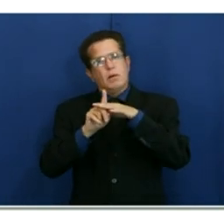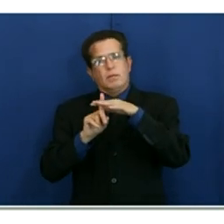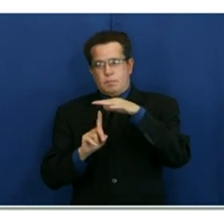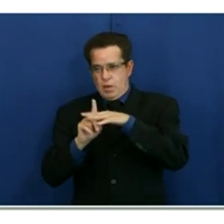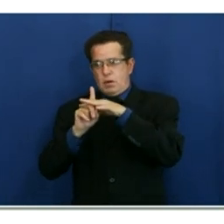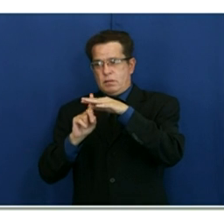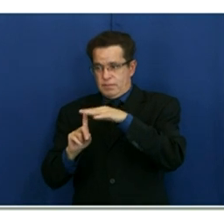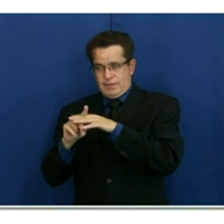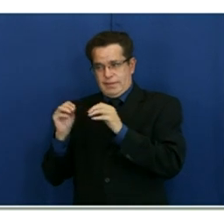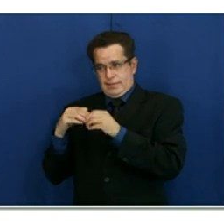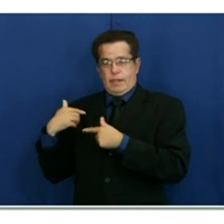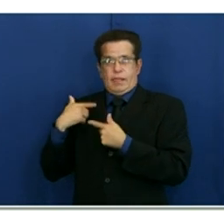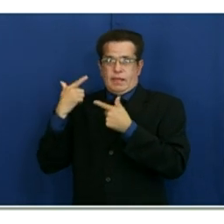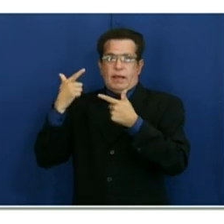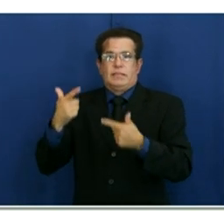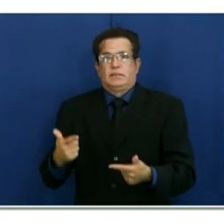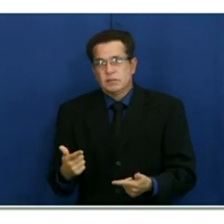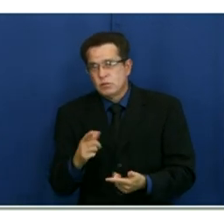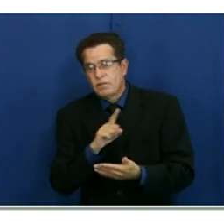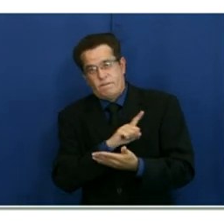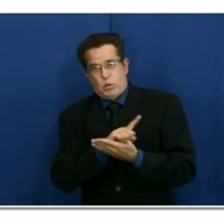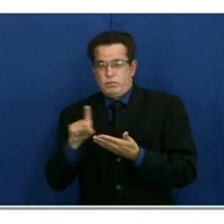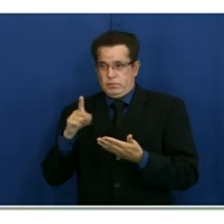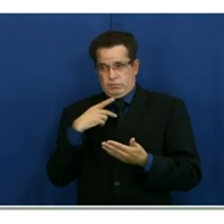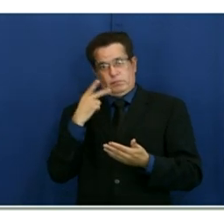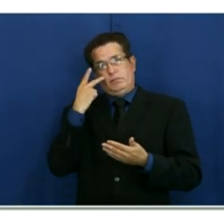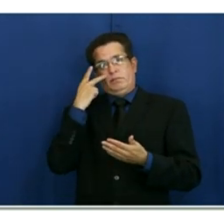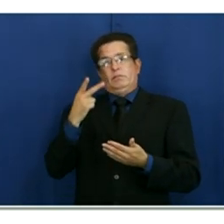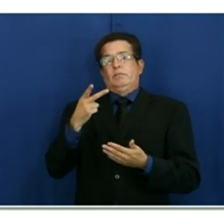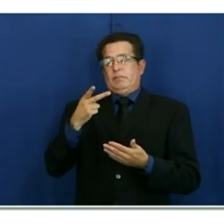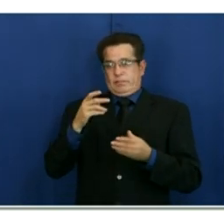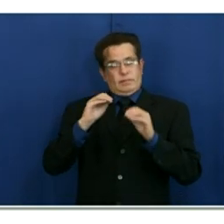weeks is, again, a clear indication that